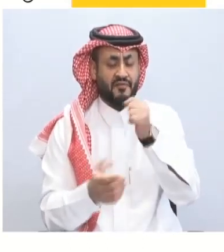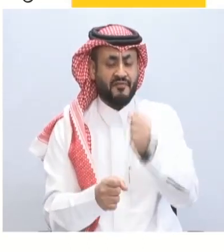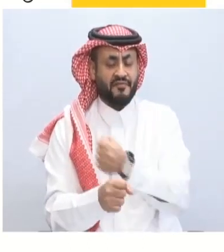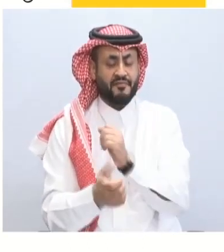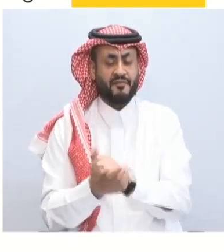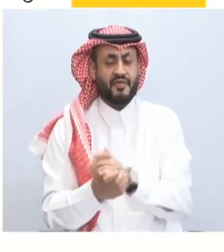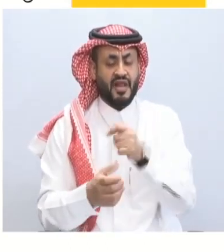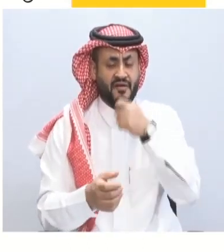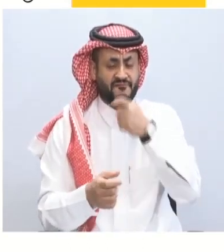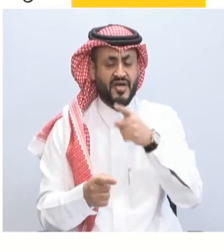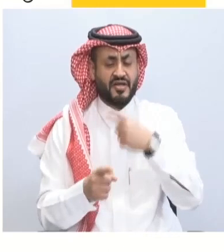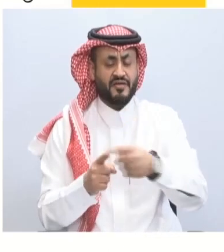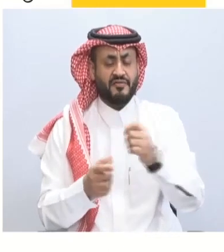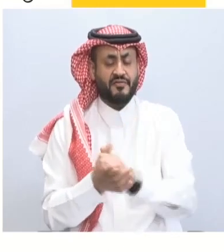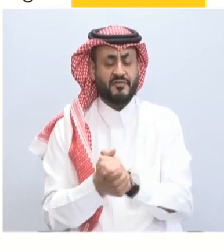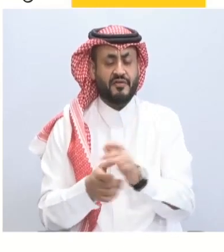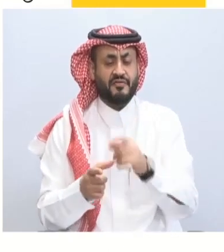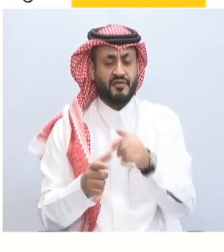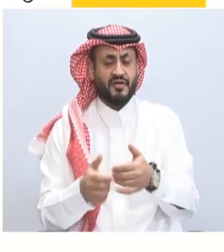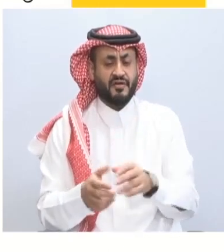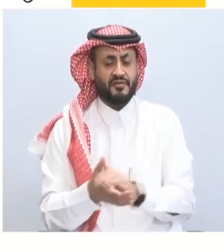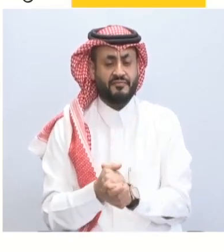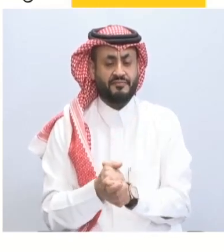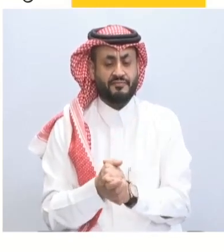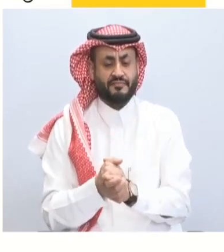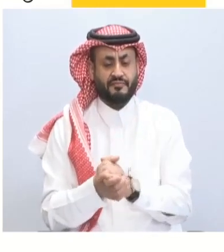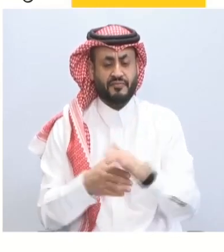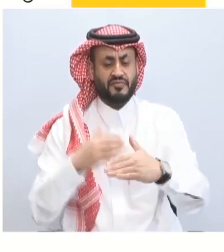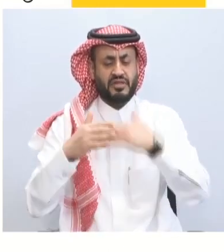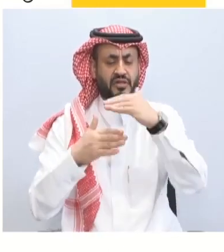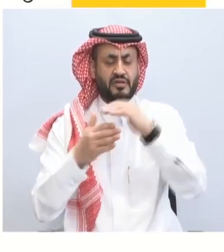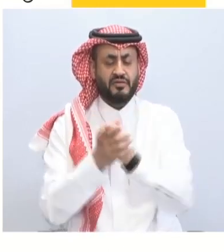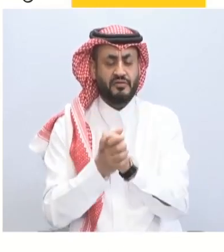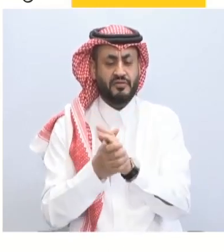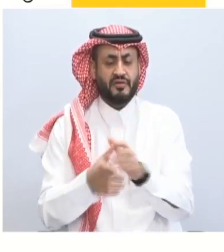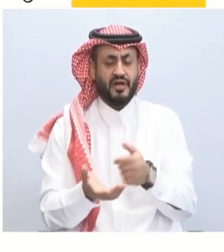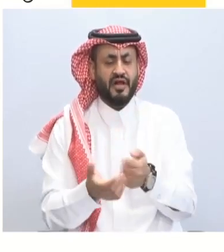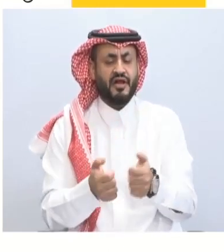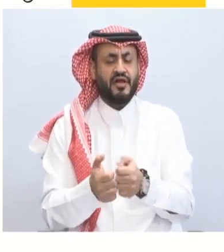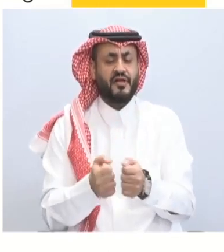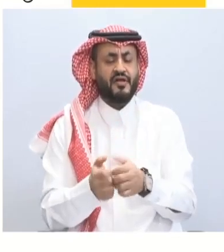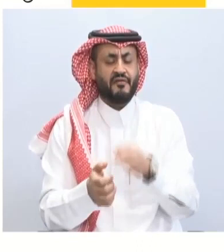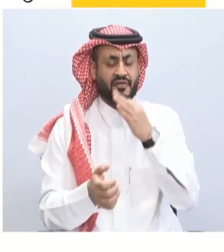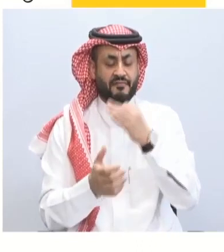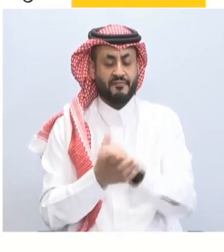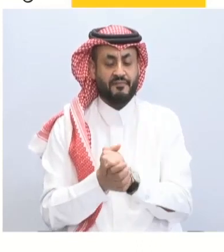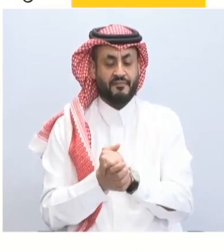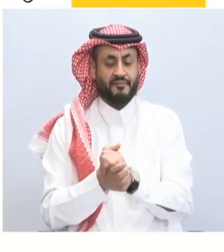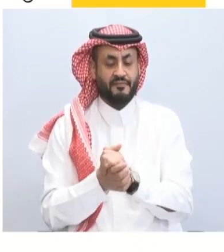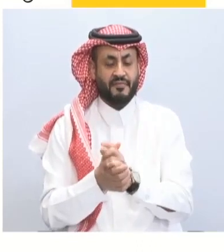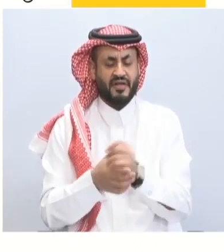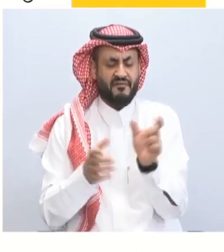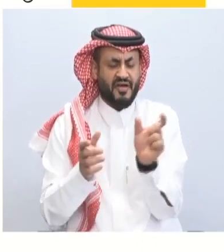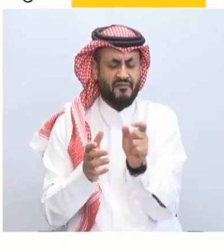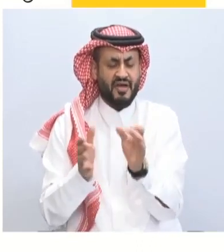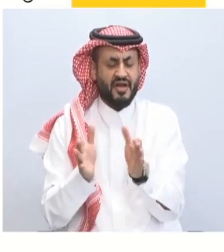for speedy and highly economical messaging has fostered the development and evolution of texting language. Abbreviated